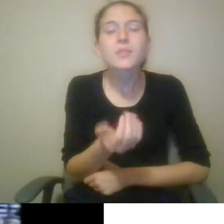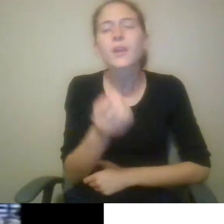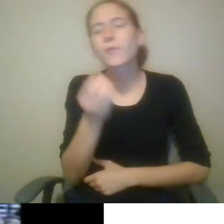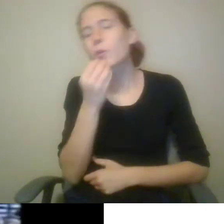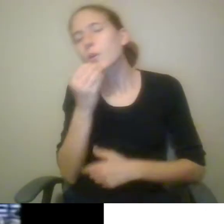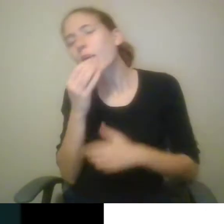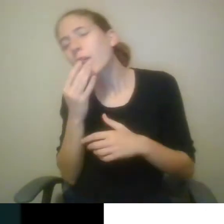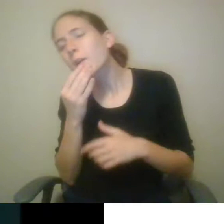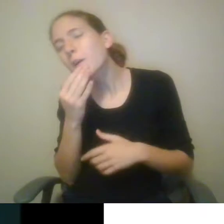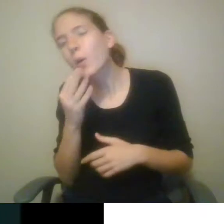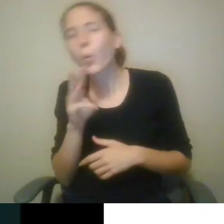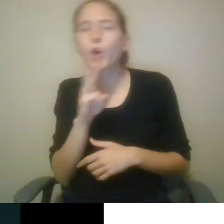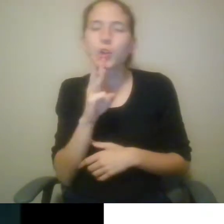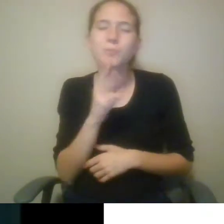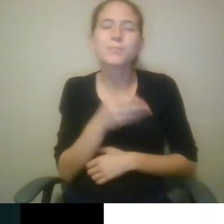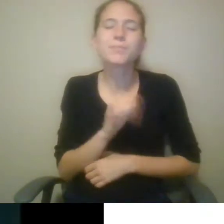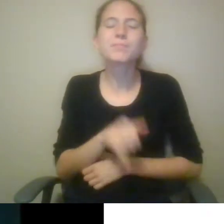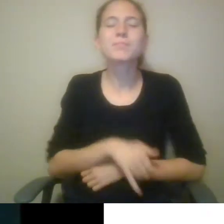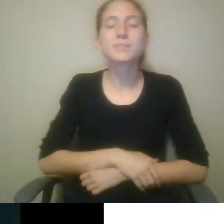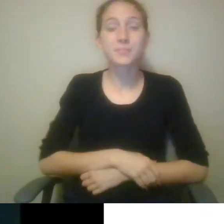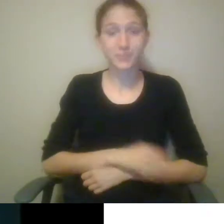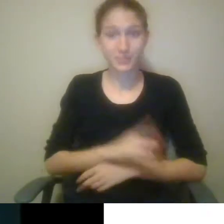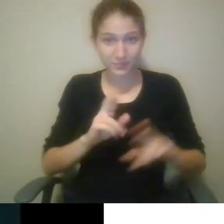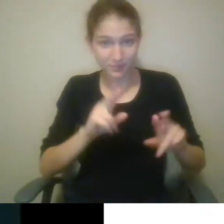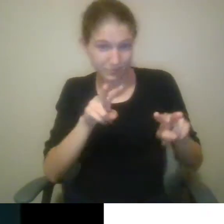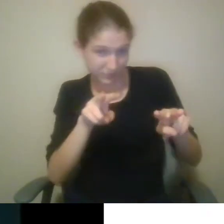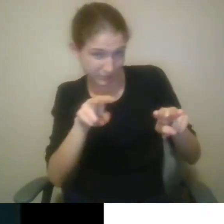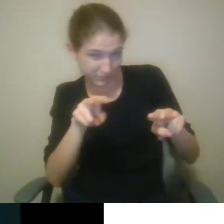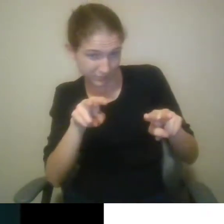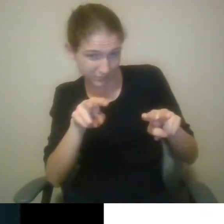It's too filled under water. Okay, here we go.